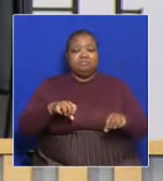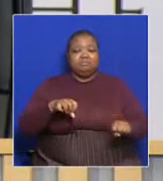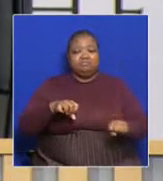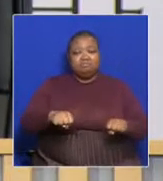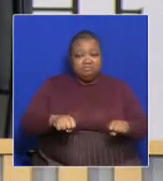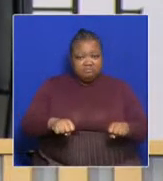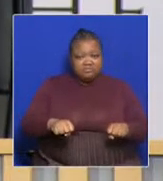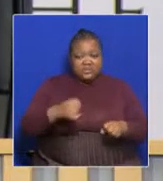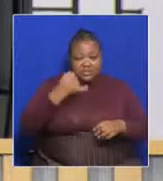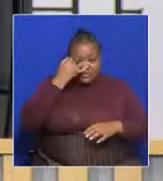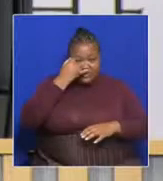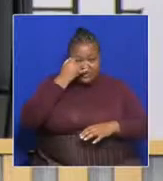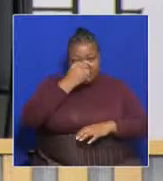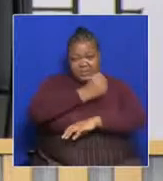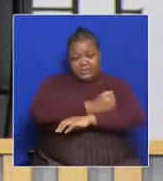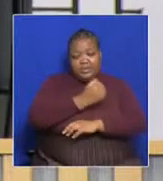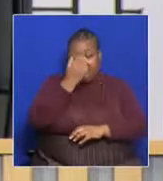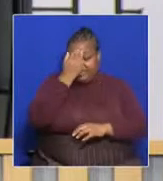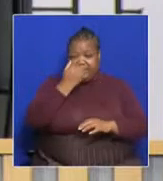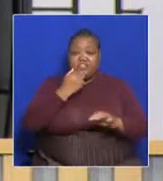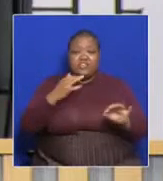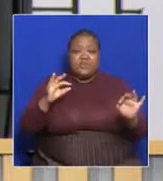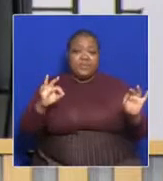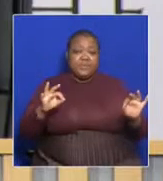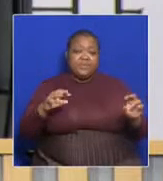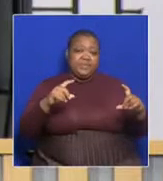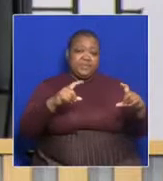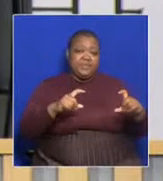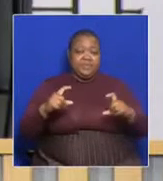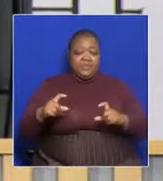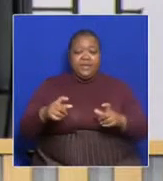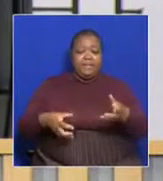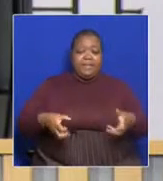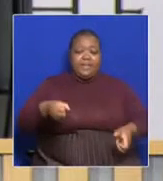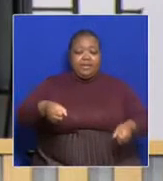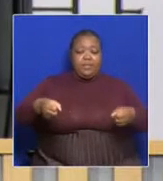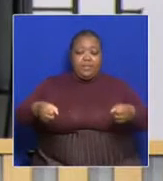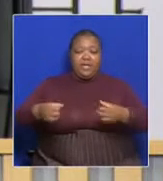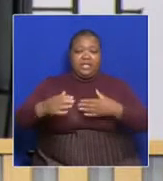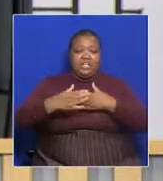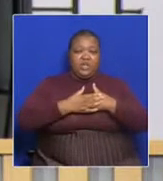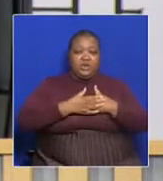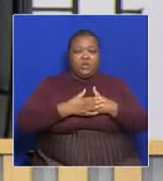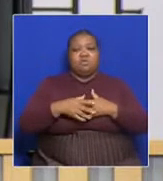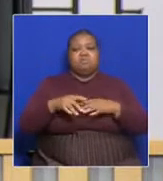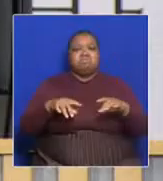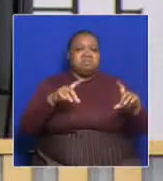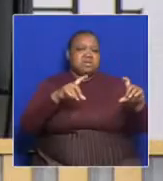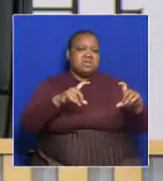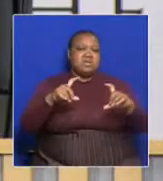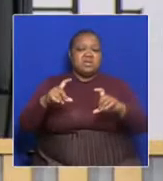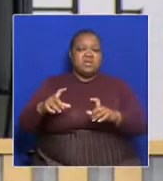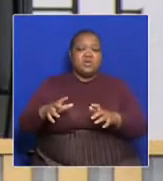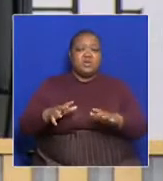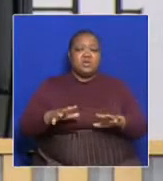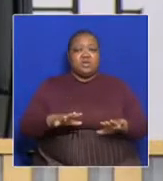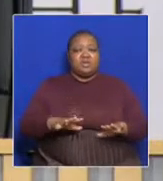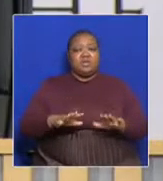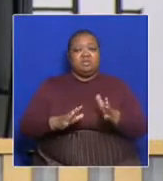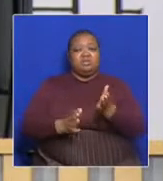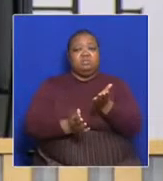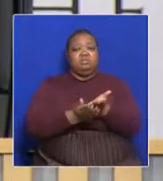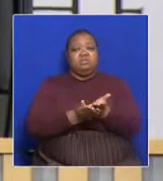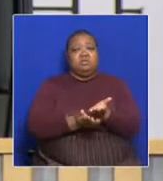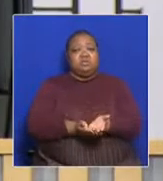photos, proper photos, photos of bagging, sealing, all of that, and compiled an album, even of those 10 cases